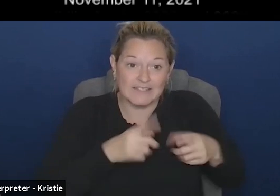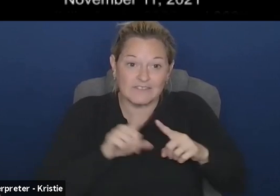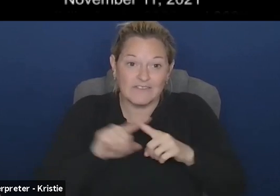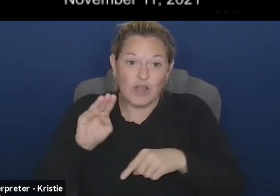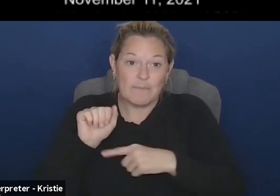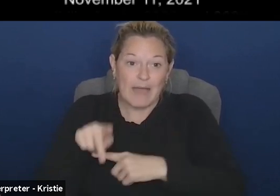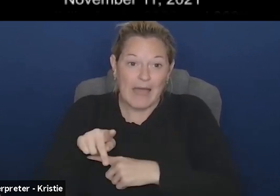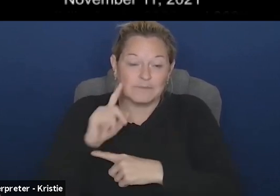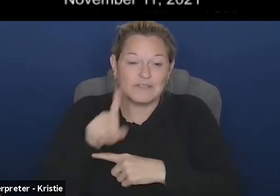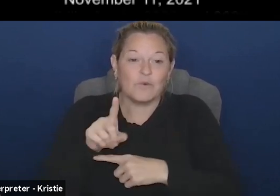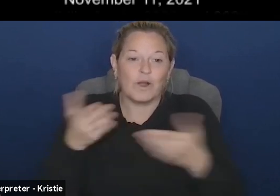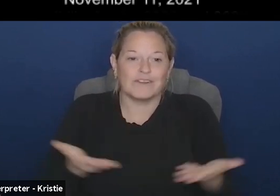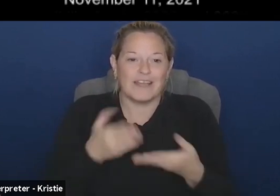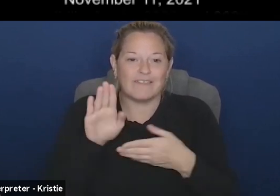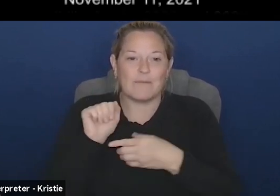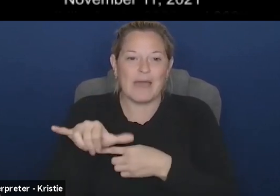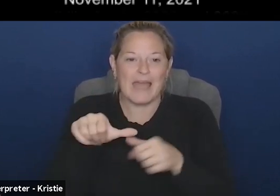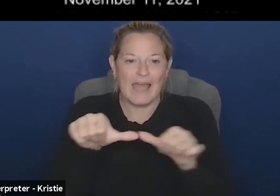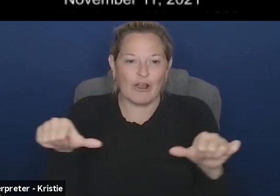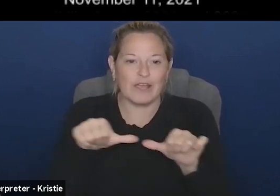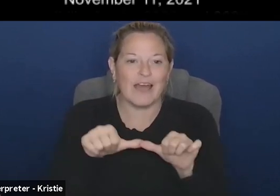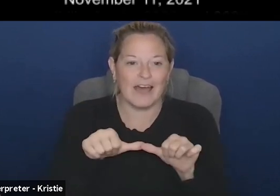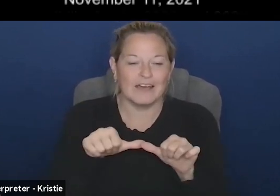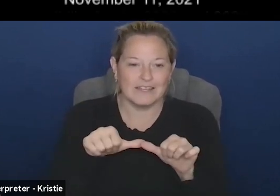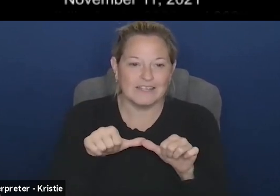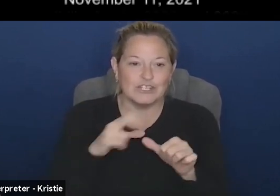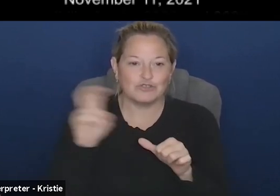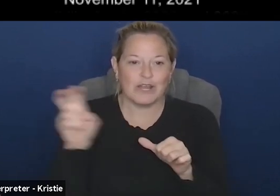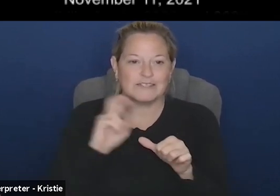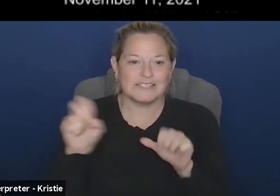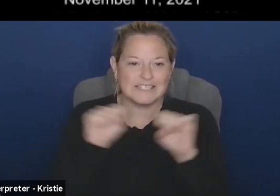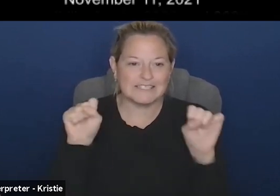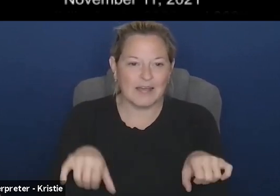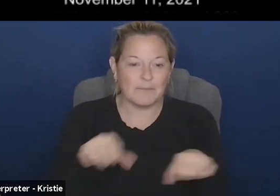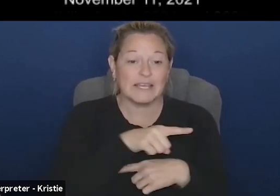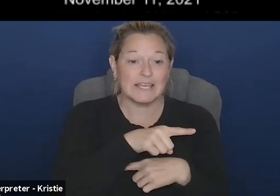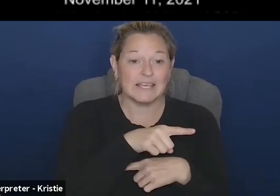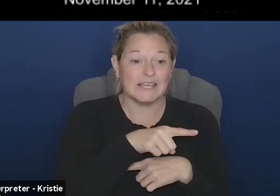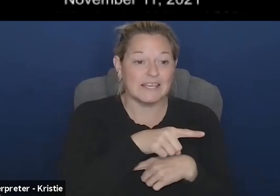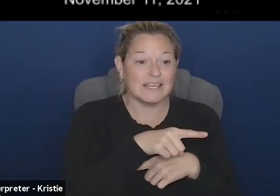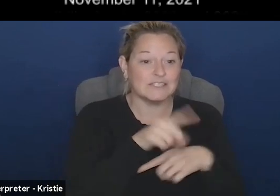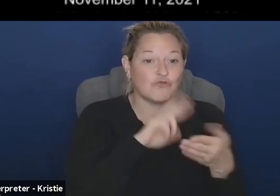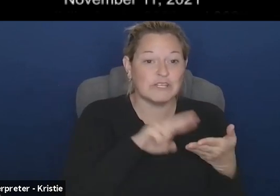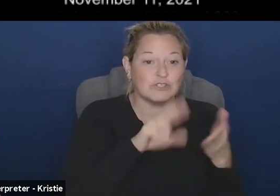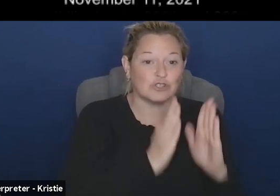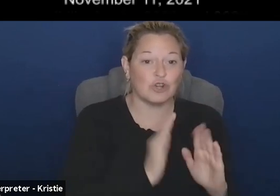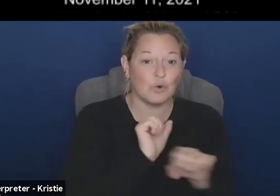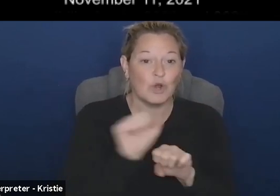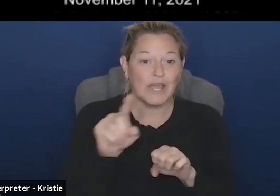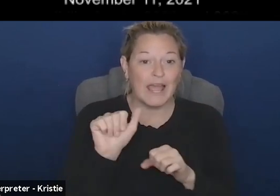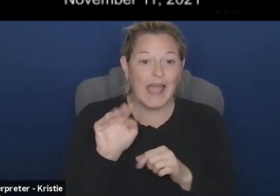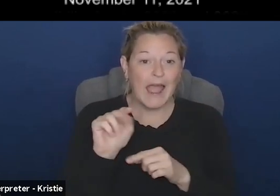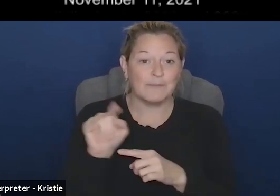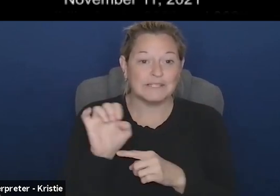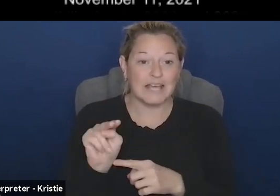Bay Area rapid transit system. Currently, Joshua is an accessibility researcher at Amazon, where he has contributed to